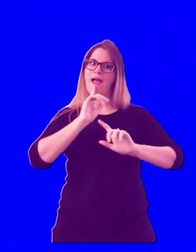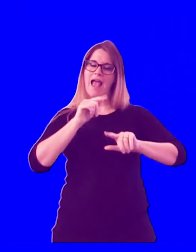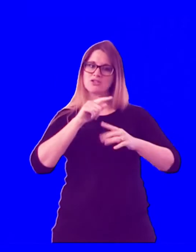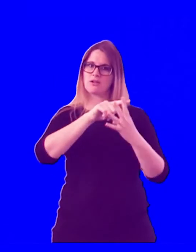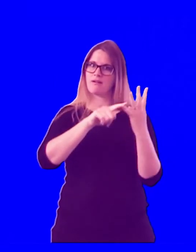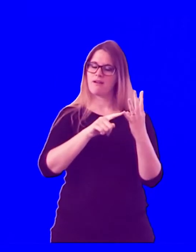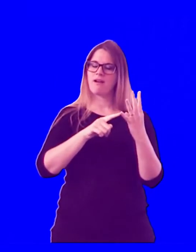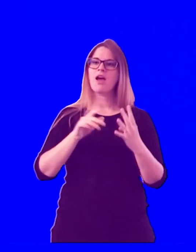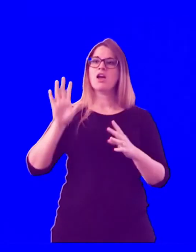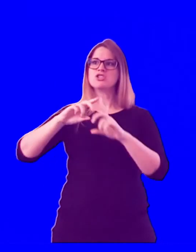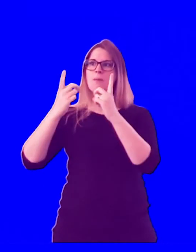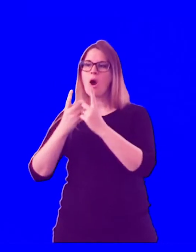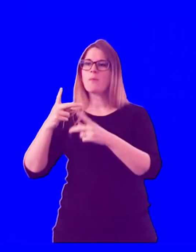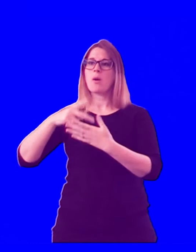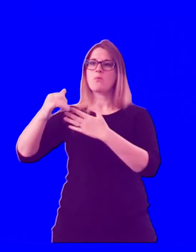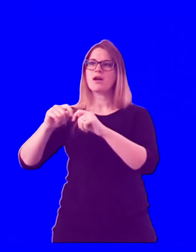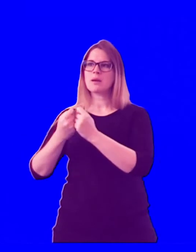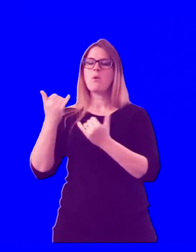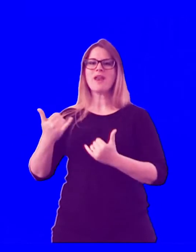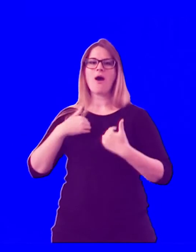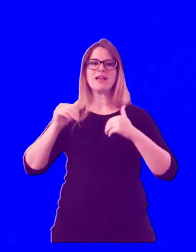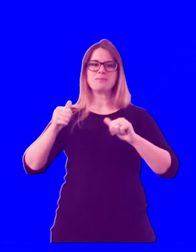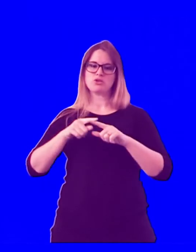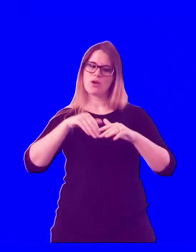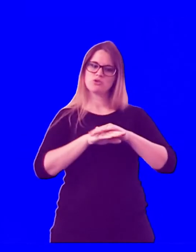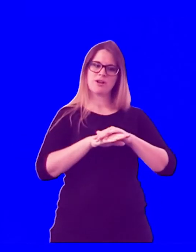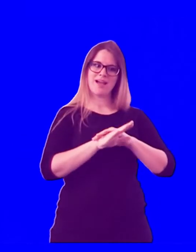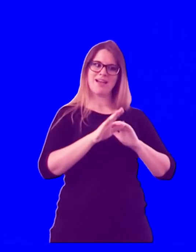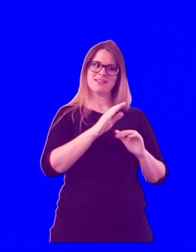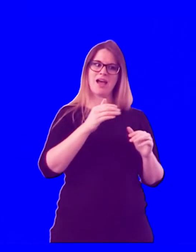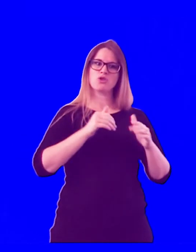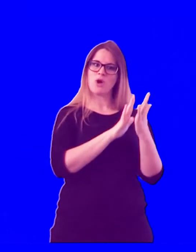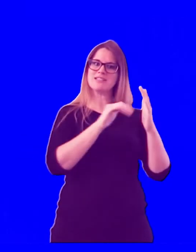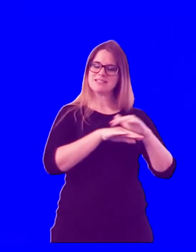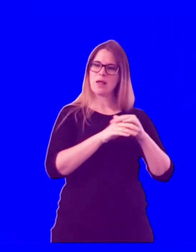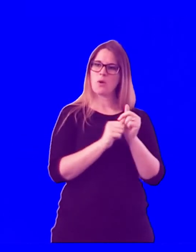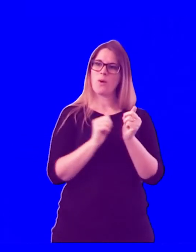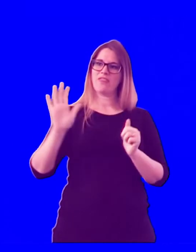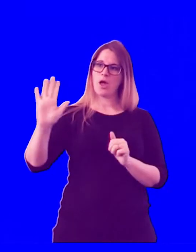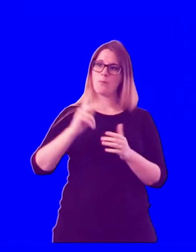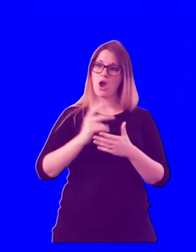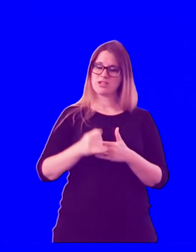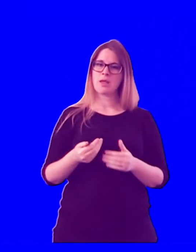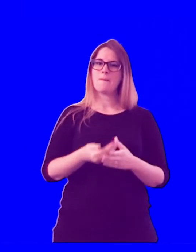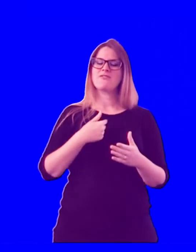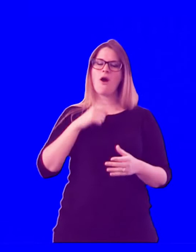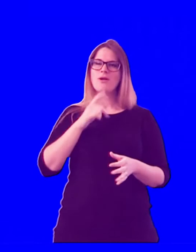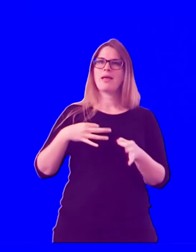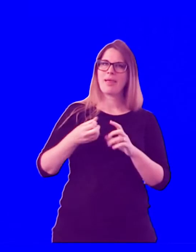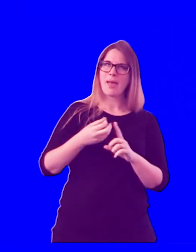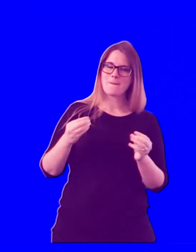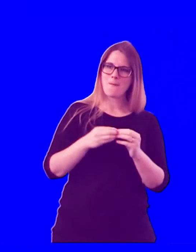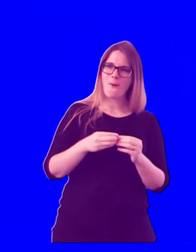give departments, we give project teams the ability to address accessibility in their projects. And so before I go through the methodology, and because we haven't